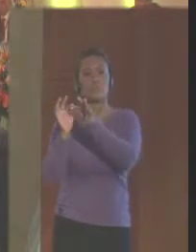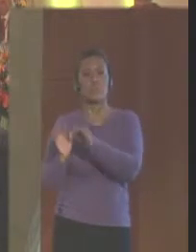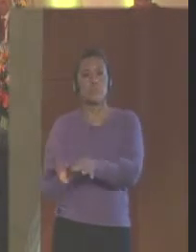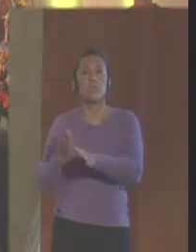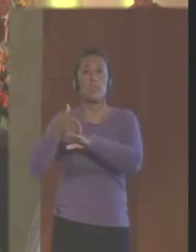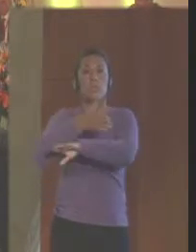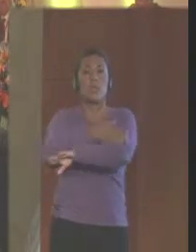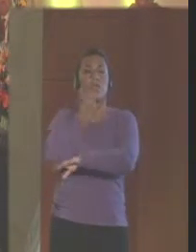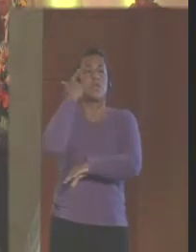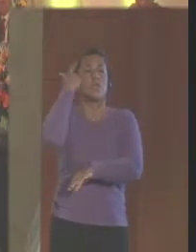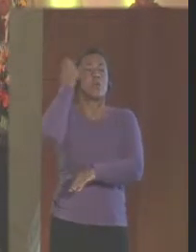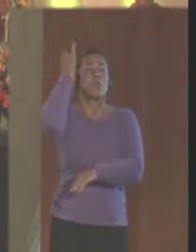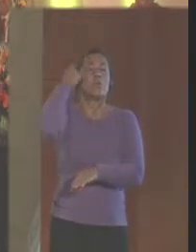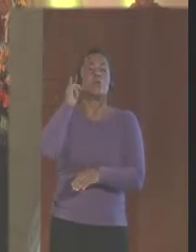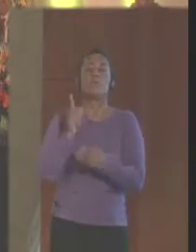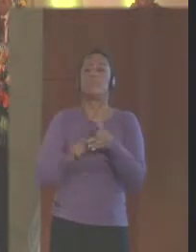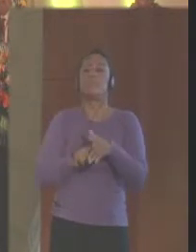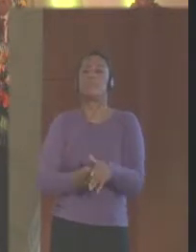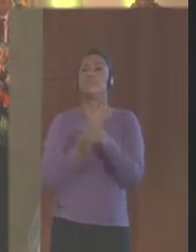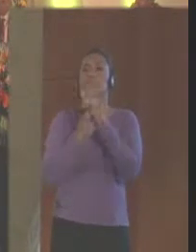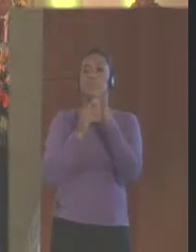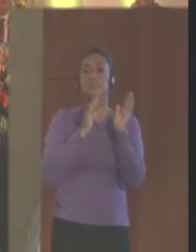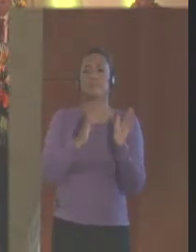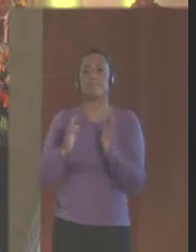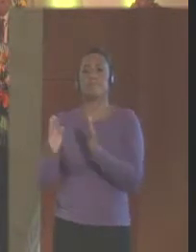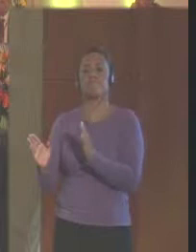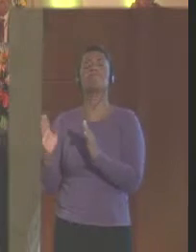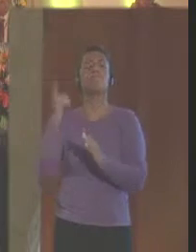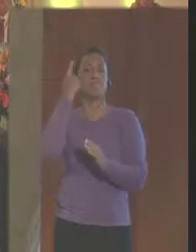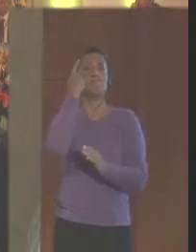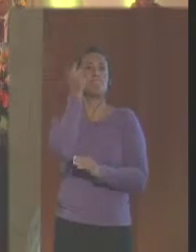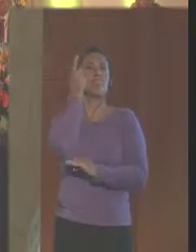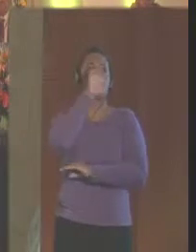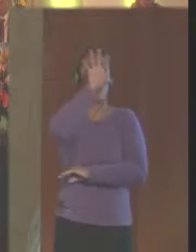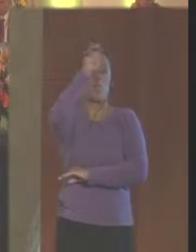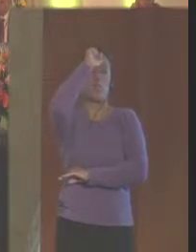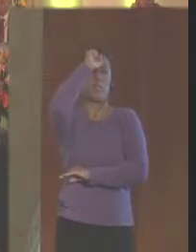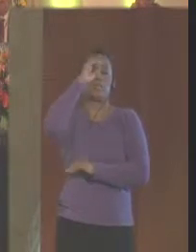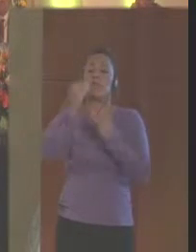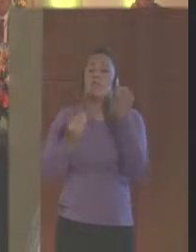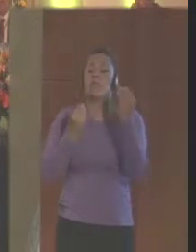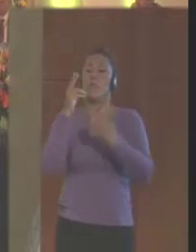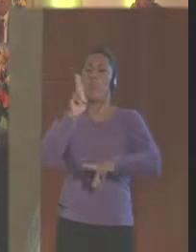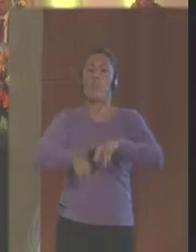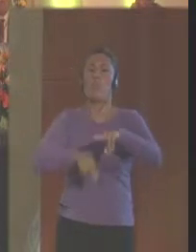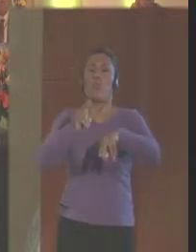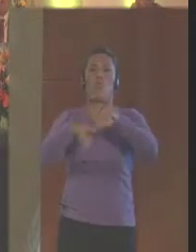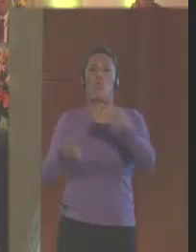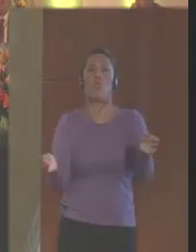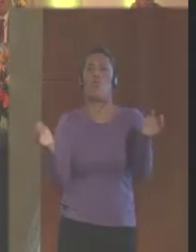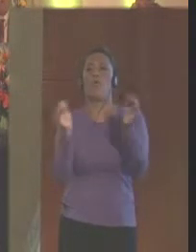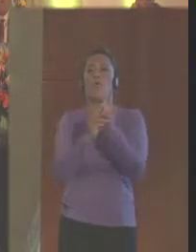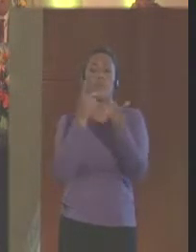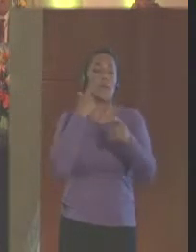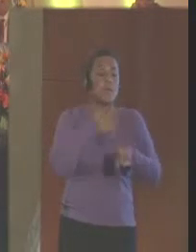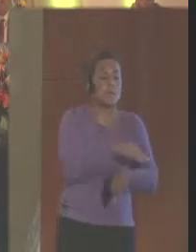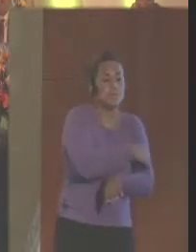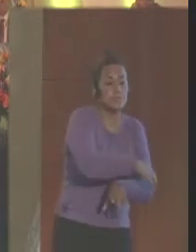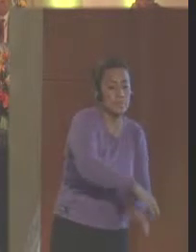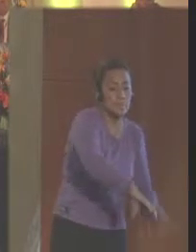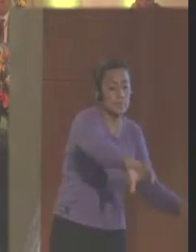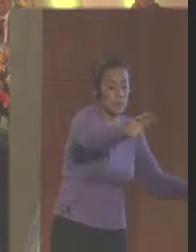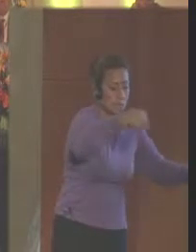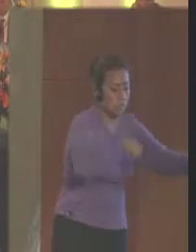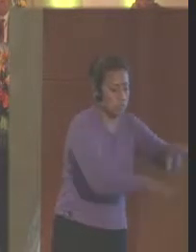to rehabilitate the storm drainage infrastructure in the capital city of Port-of-Spain. And